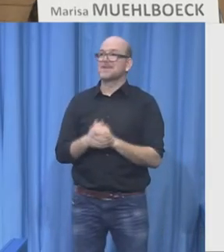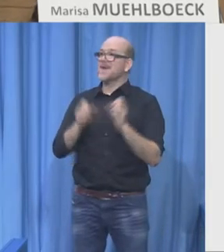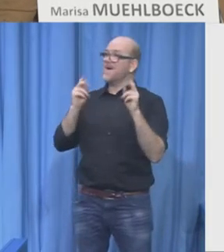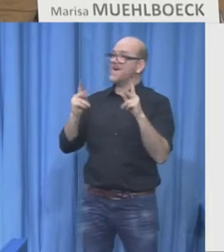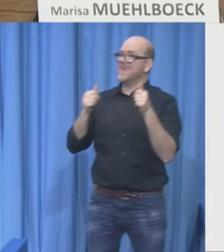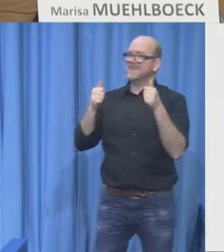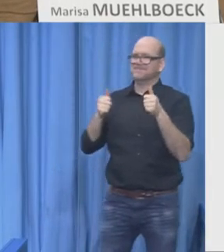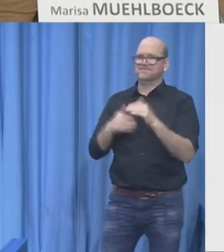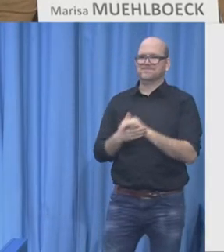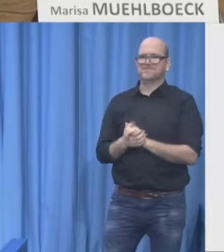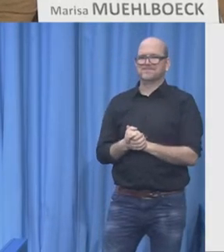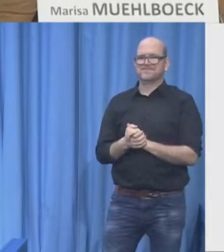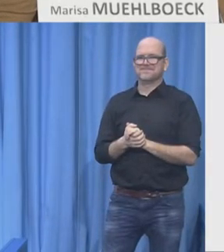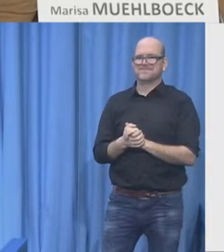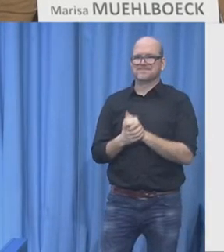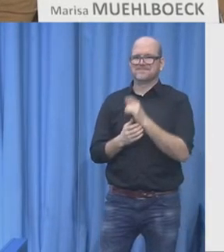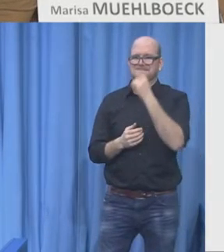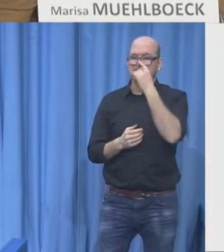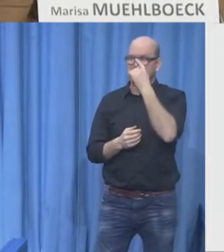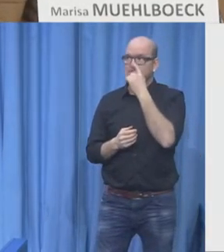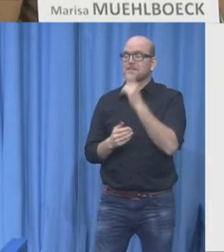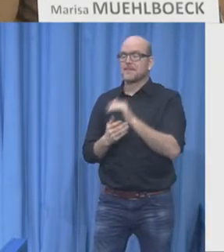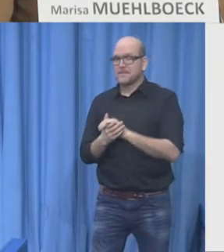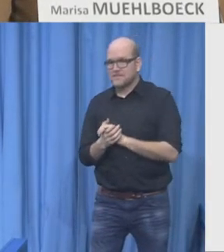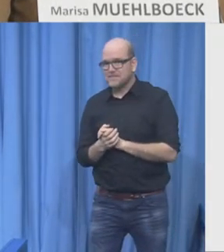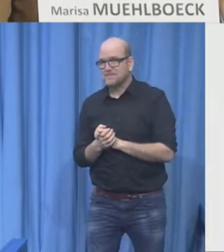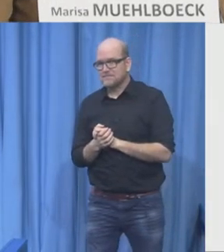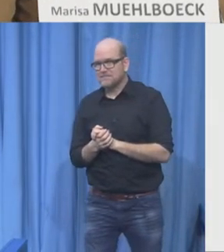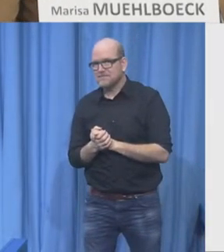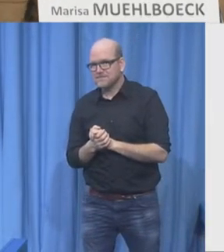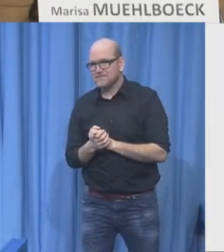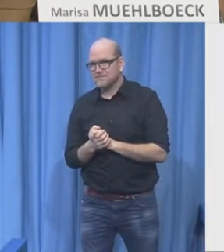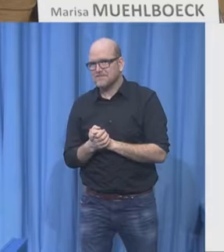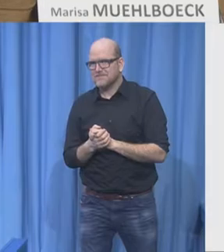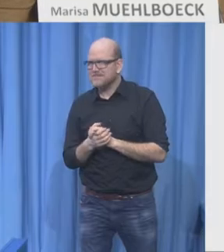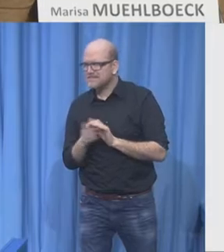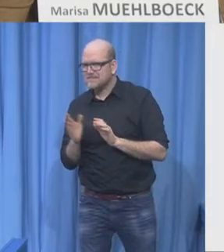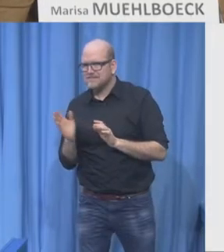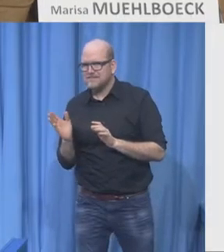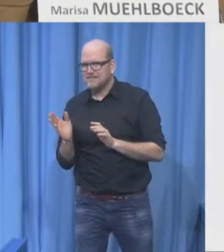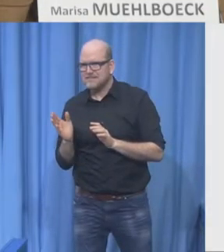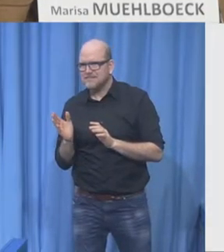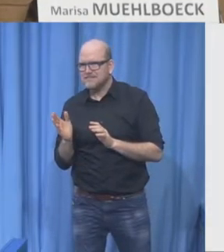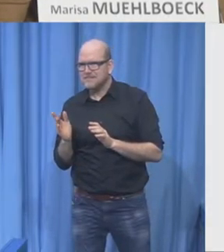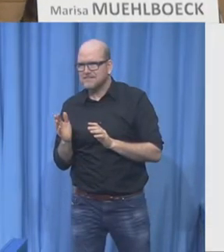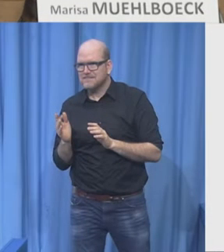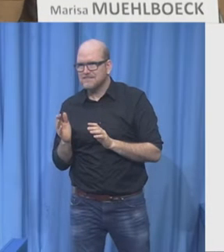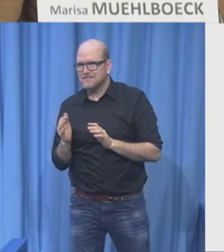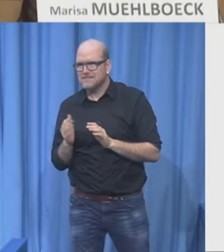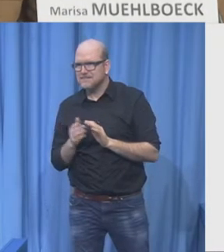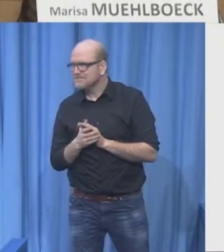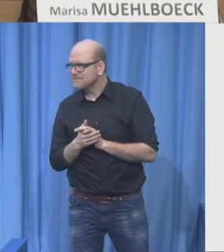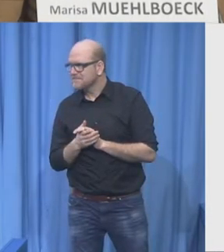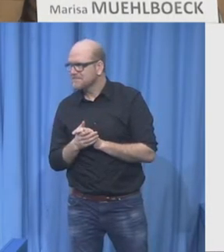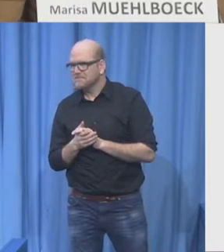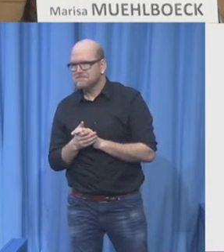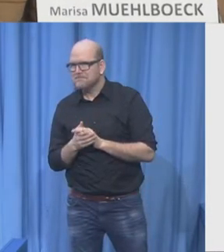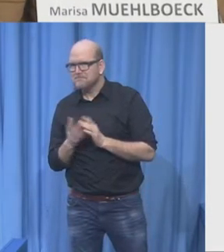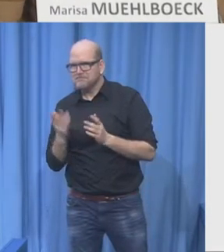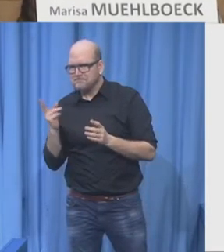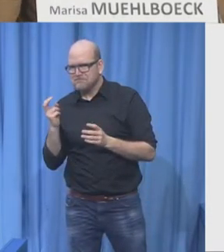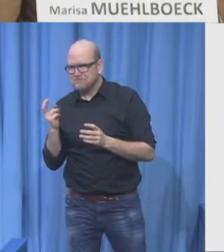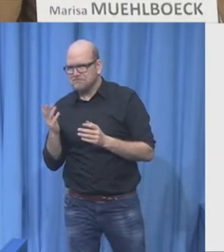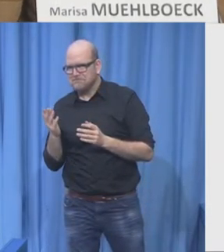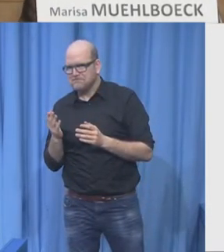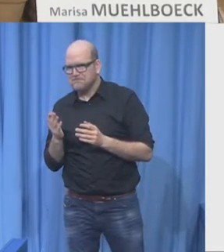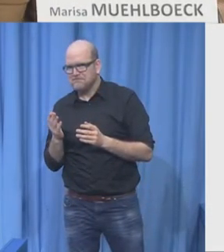and this is the most important point of my presentation. You know? But as I said, it's the most powerful message, and the motivation is